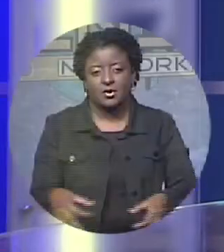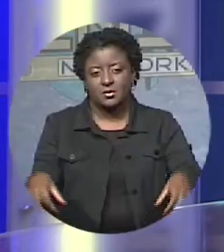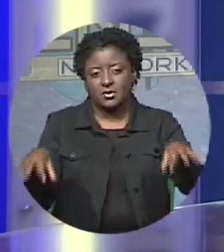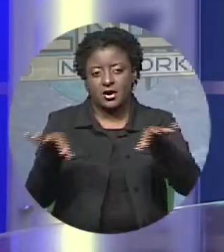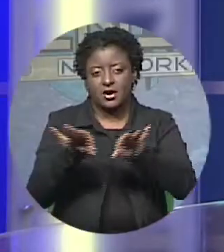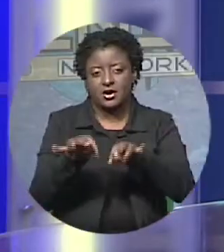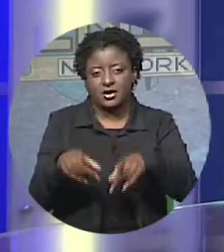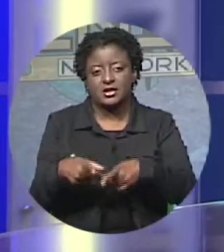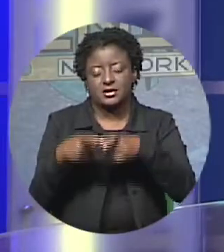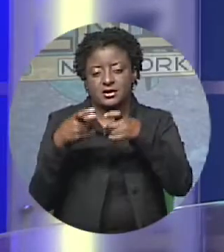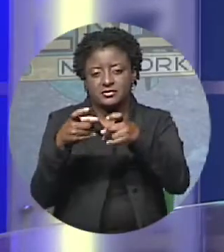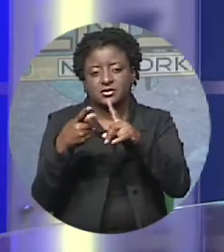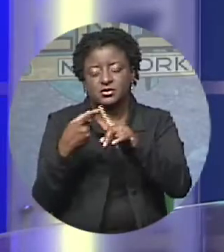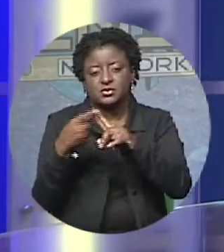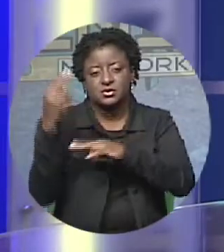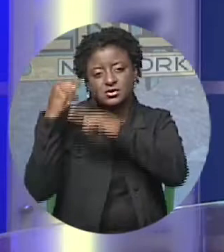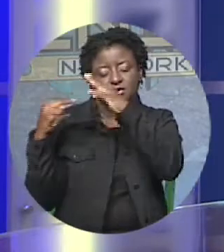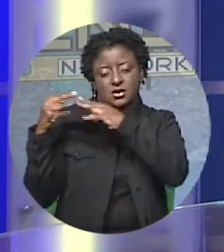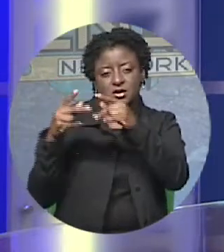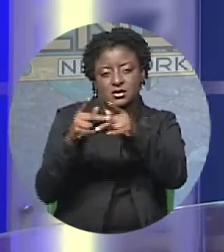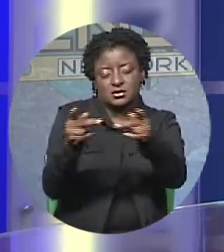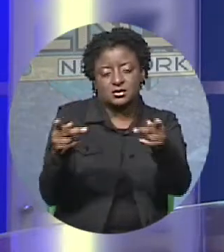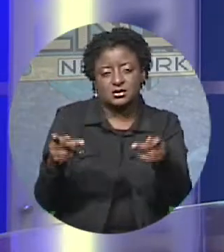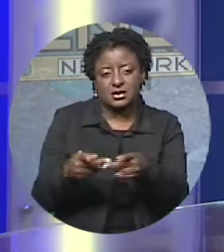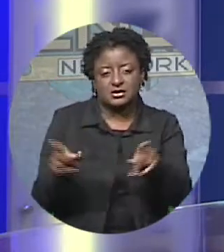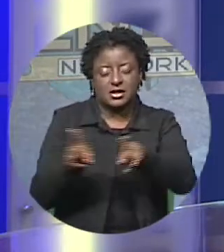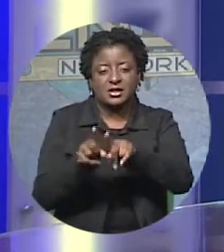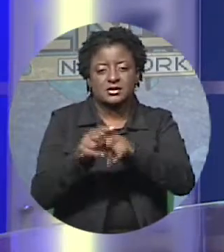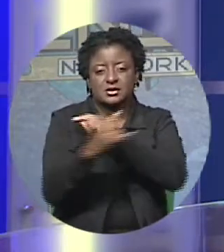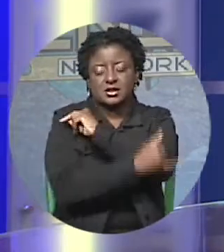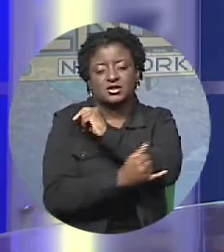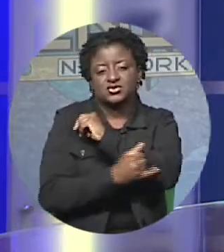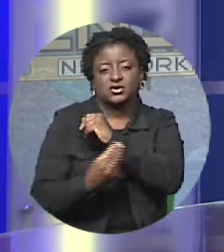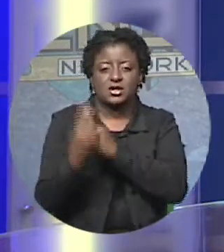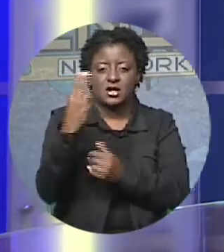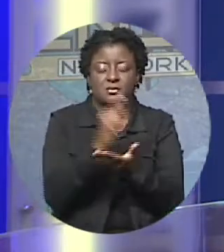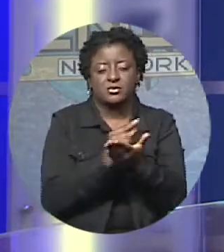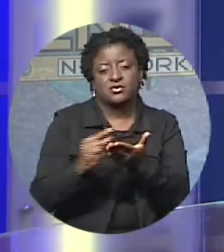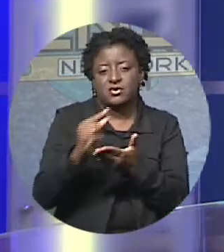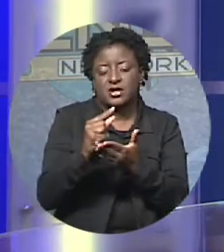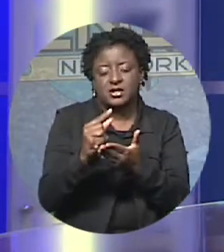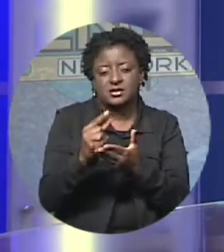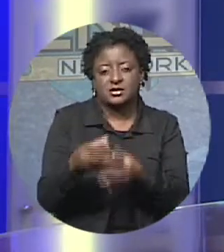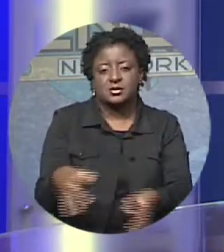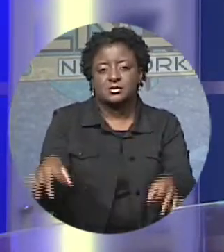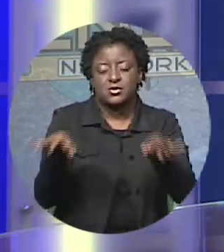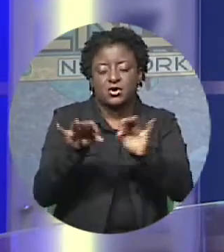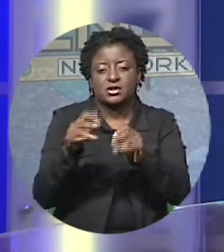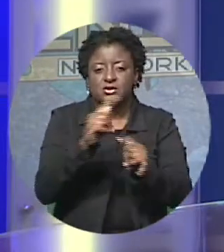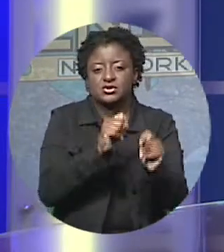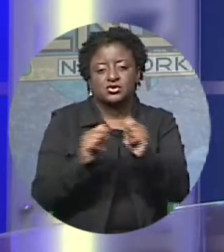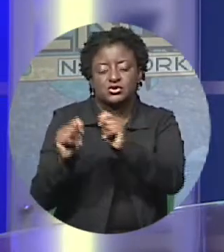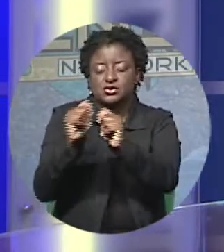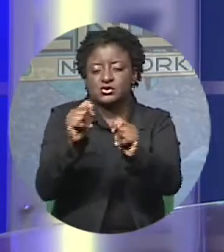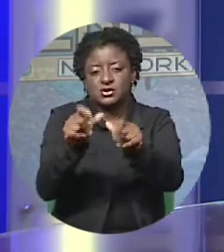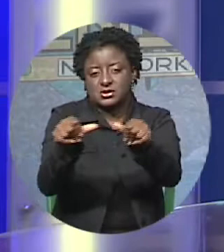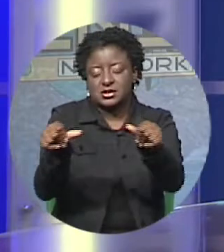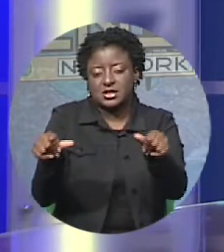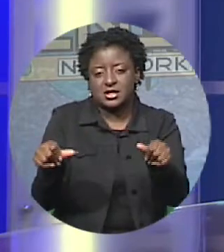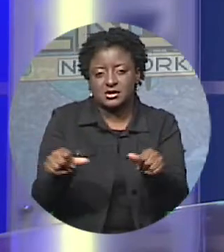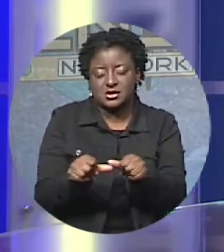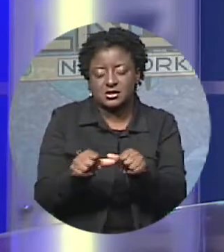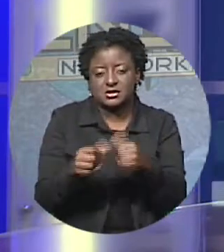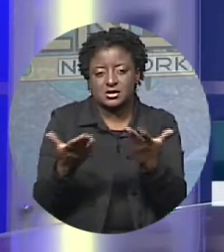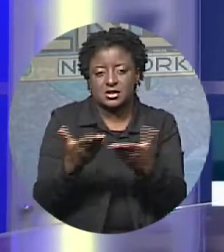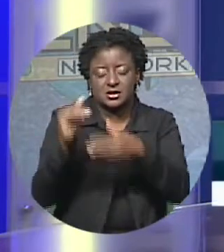Priority is being given to historical sites as the country upgrades key touristic zones in the capital. Good evening and welcome to the Bahamas Tonight, the